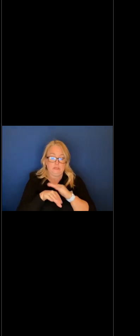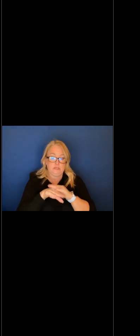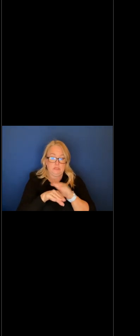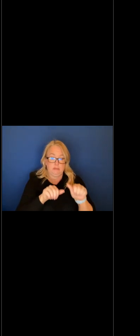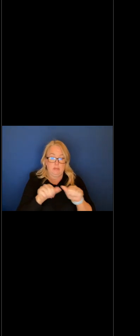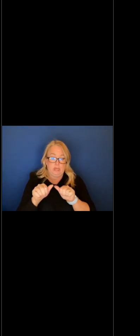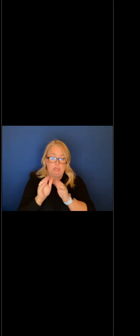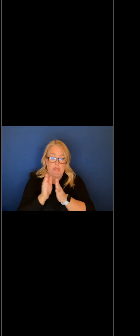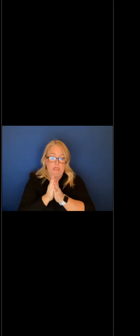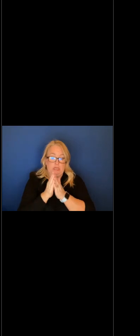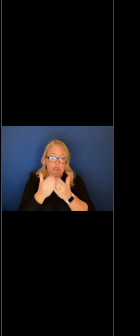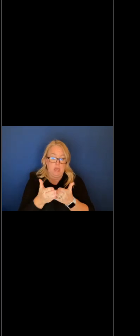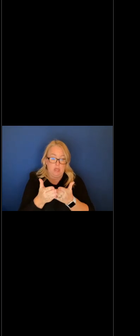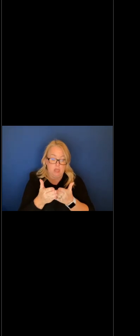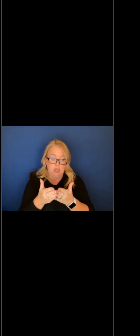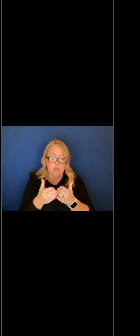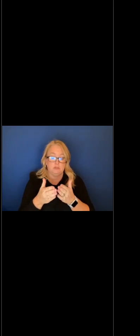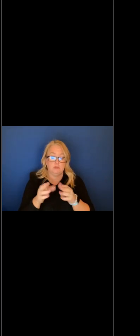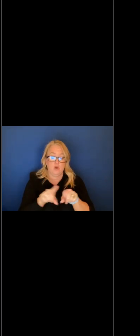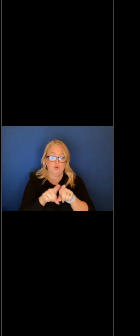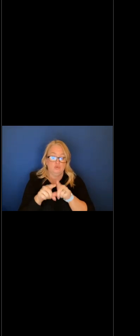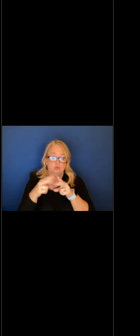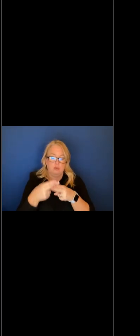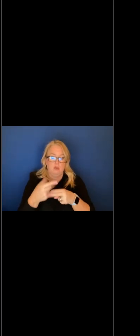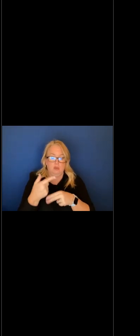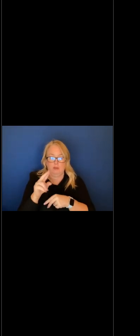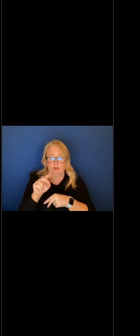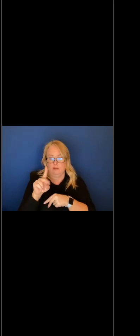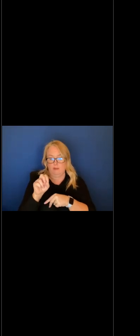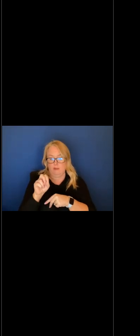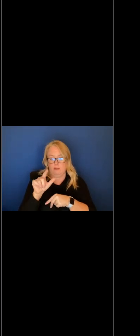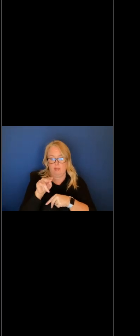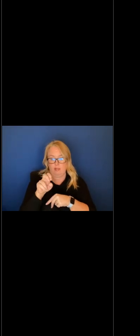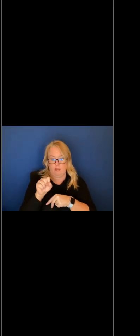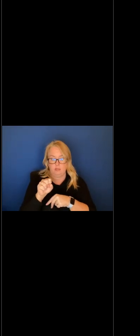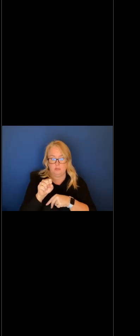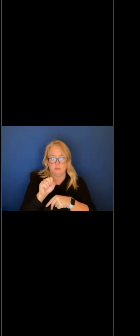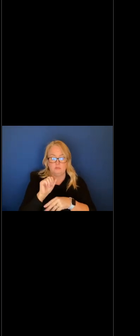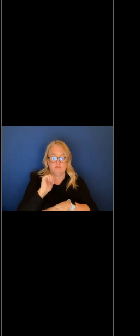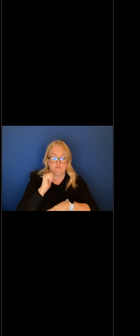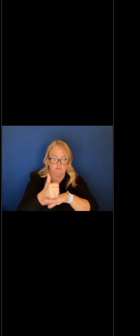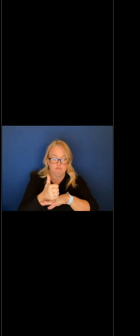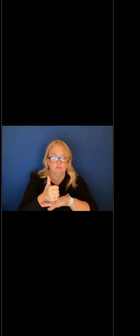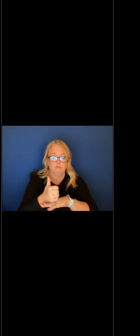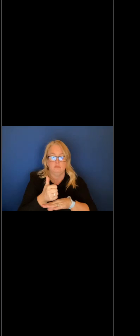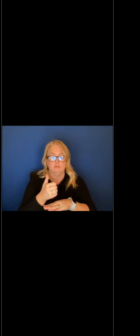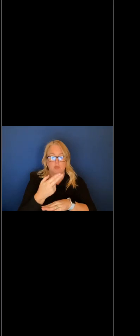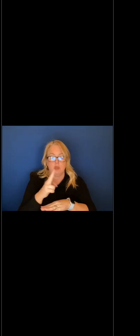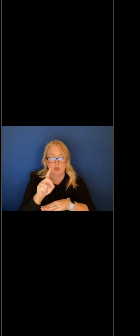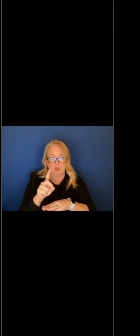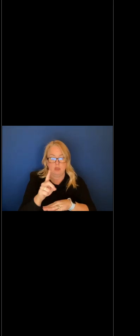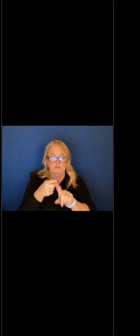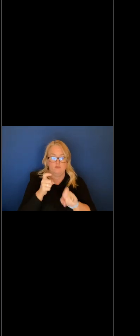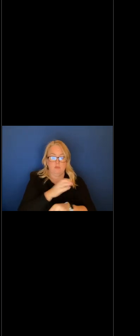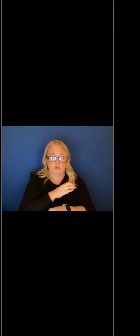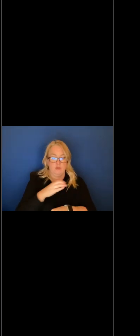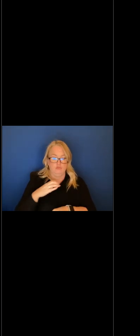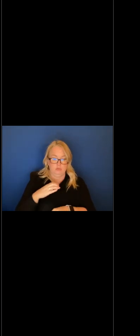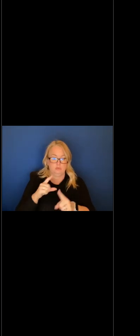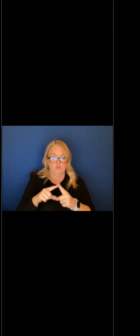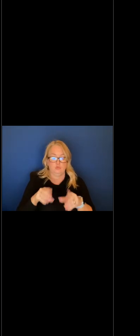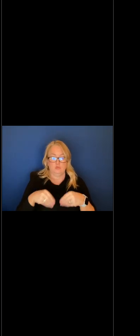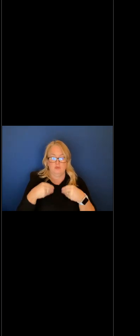Accessibility Guidelines, also called the Guidelines, was bestowed to HUD by Congress to